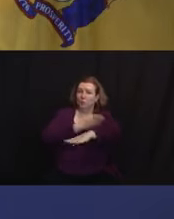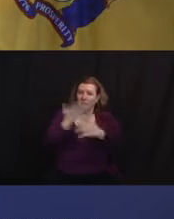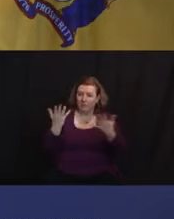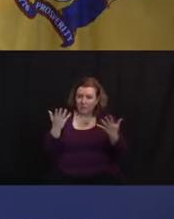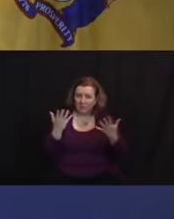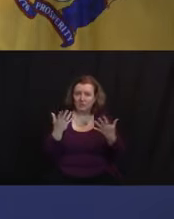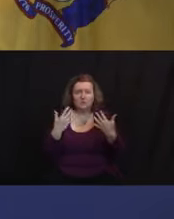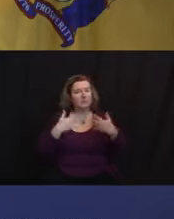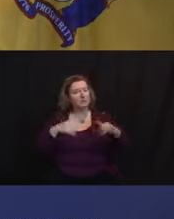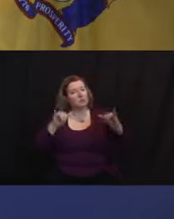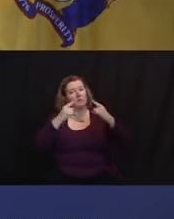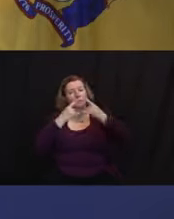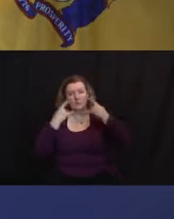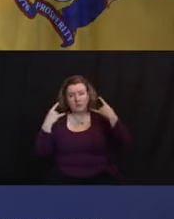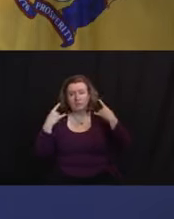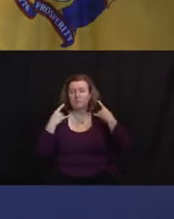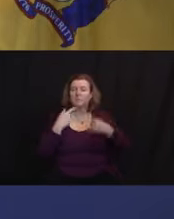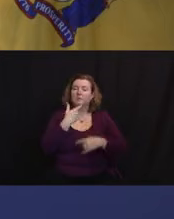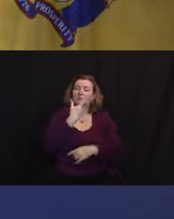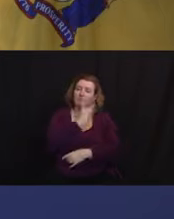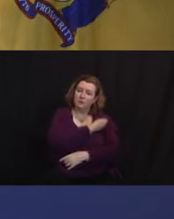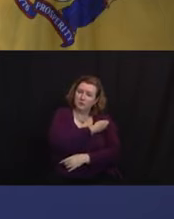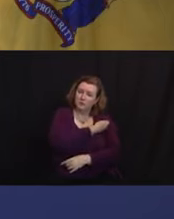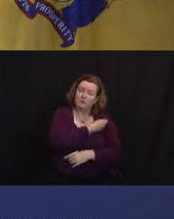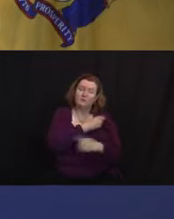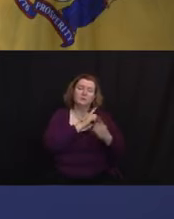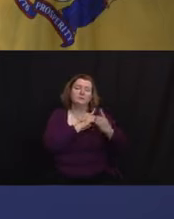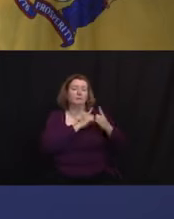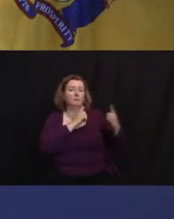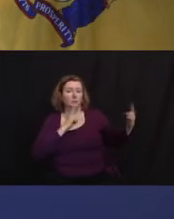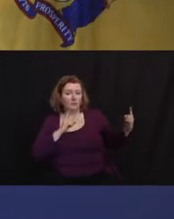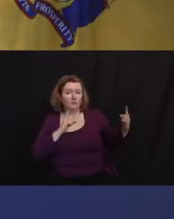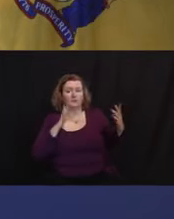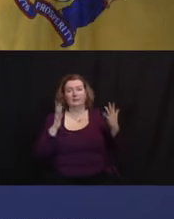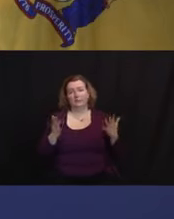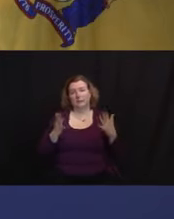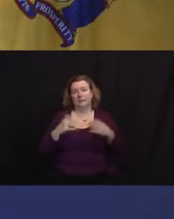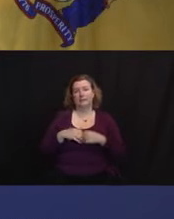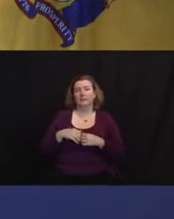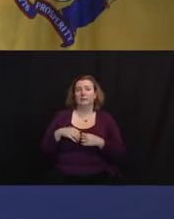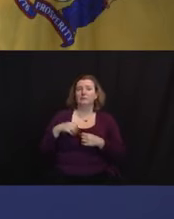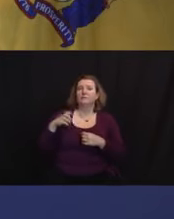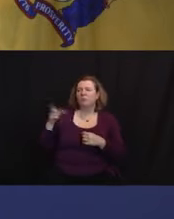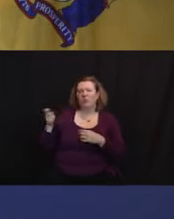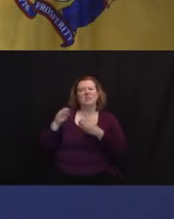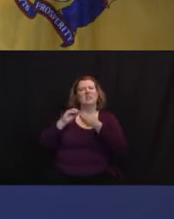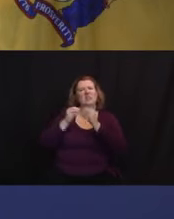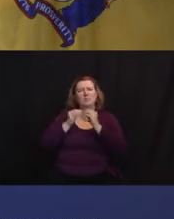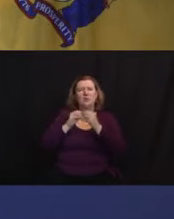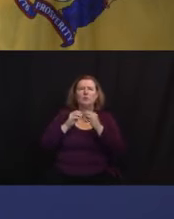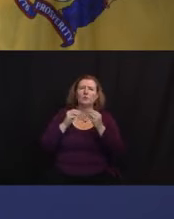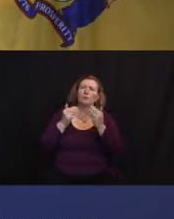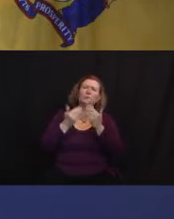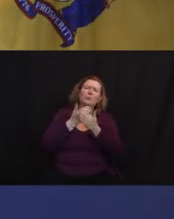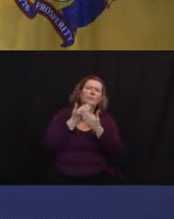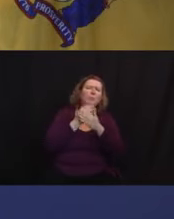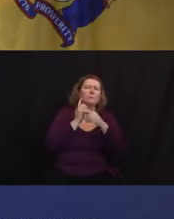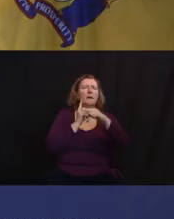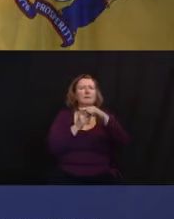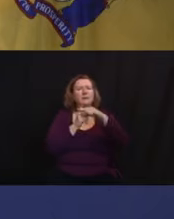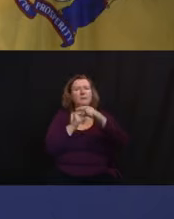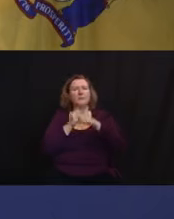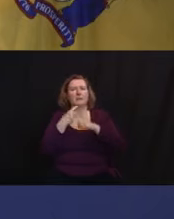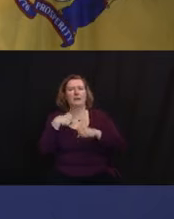push these projected numbers lower. And of course, while the numbers of projected new cases can and should give us all